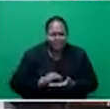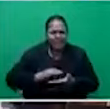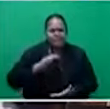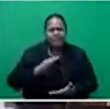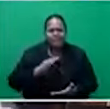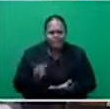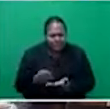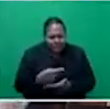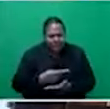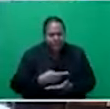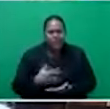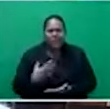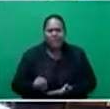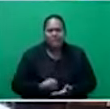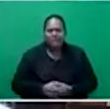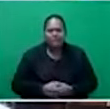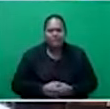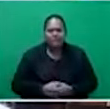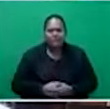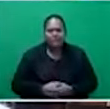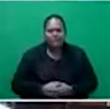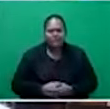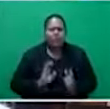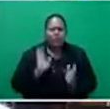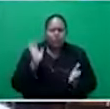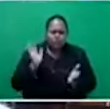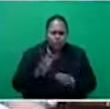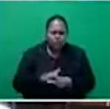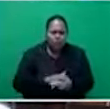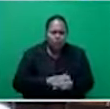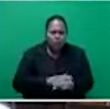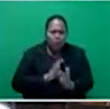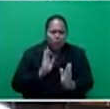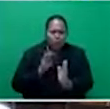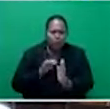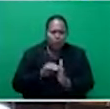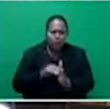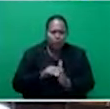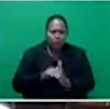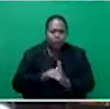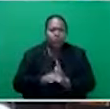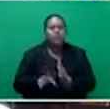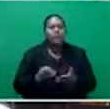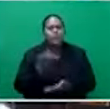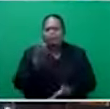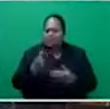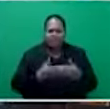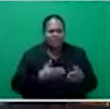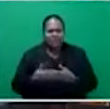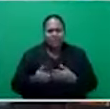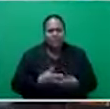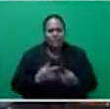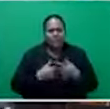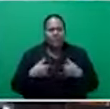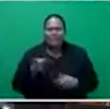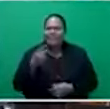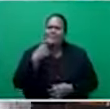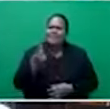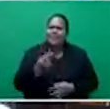a slowing down of global economy, despite the fact that we have the domestic slowdown of the economy, they say we use it as a cash